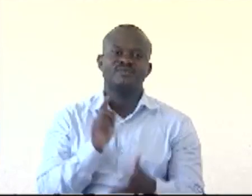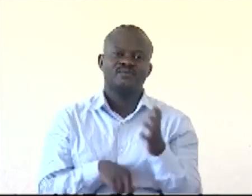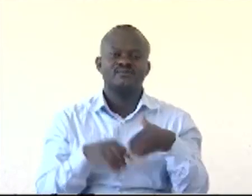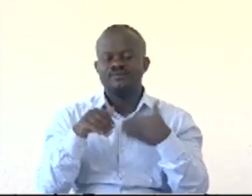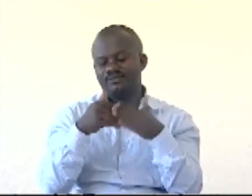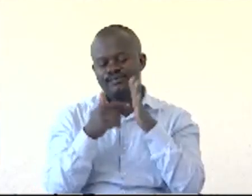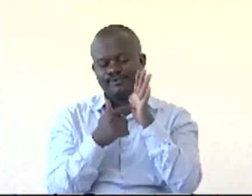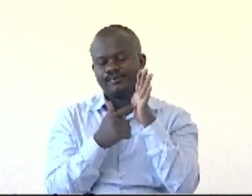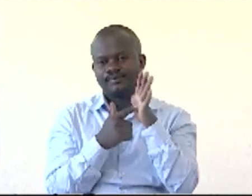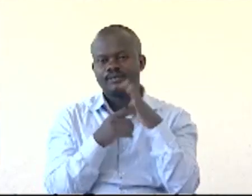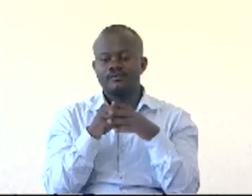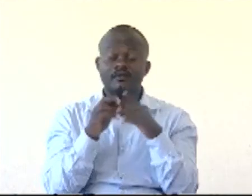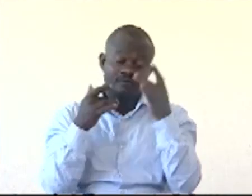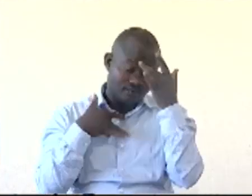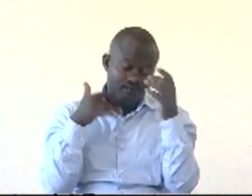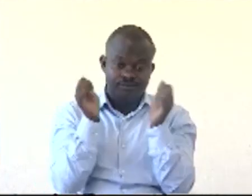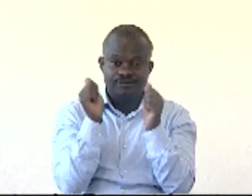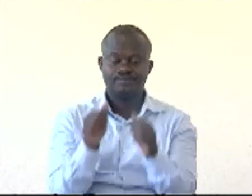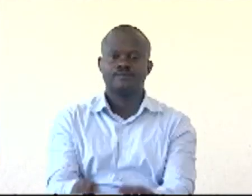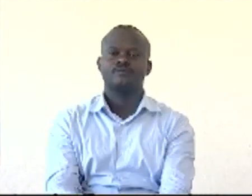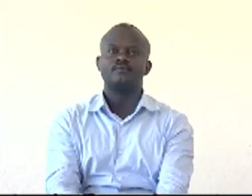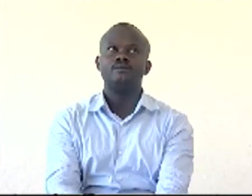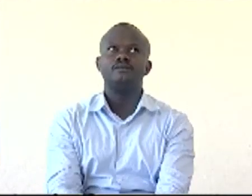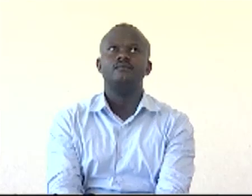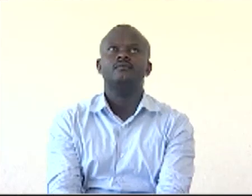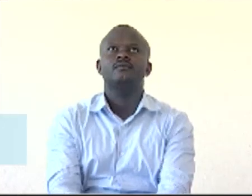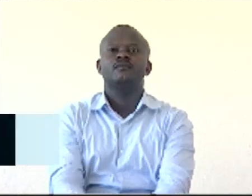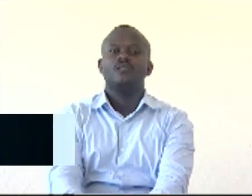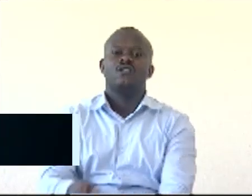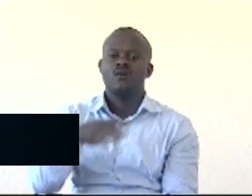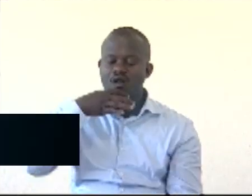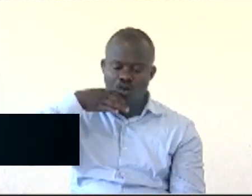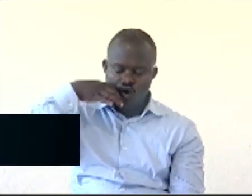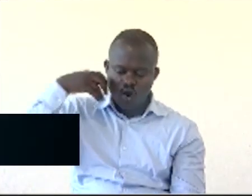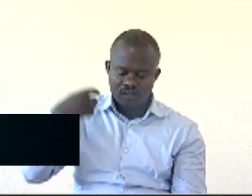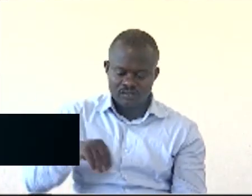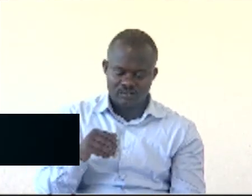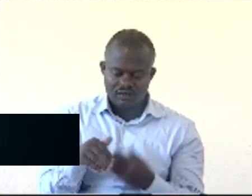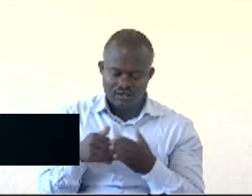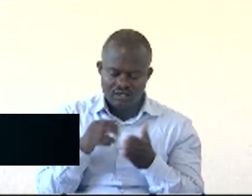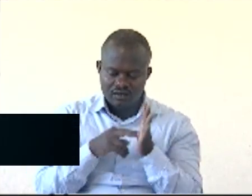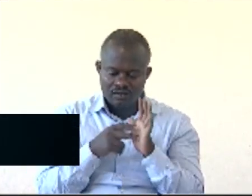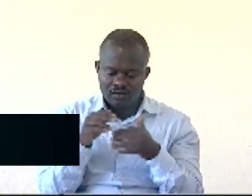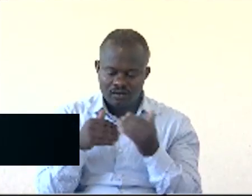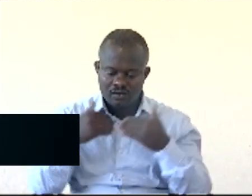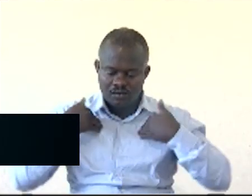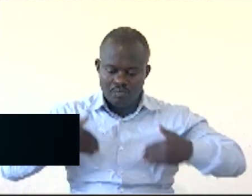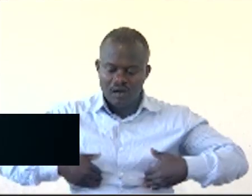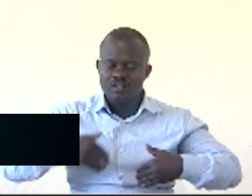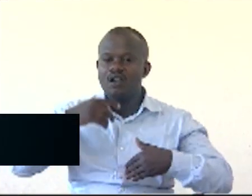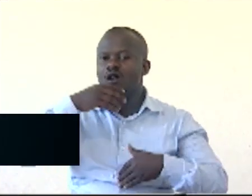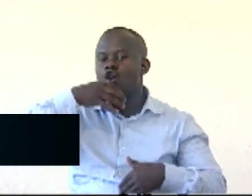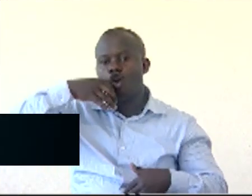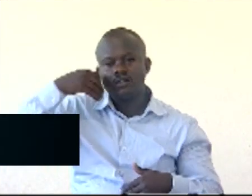signs and symptoms of malaria? We have fever. That means body temperature may